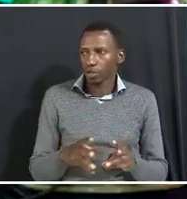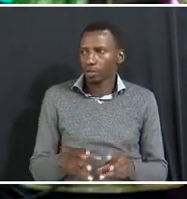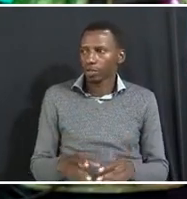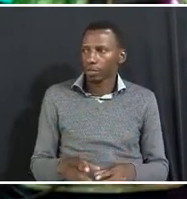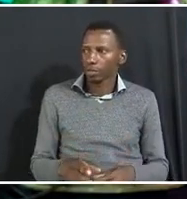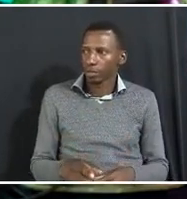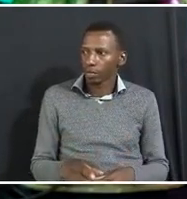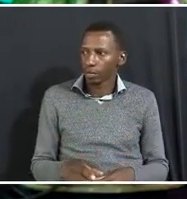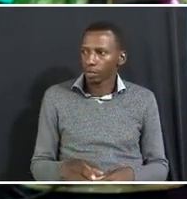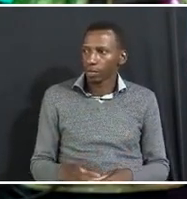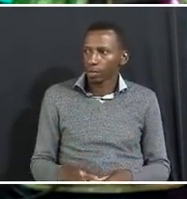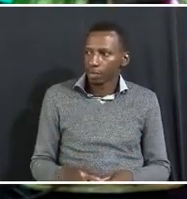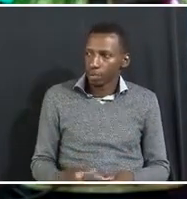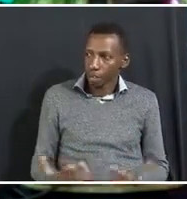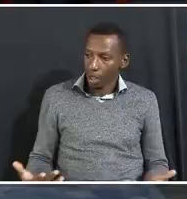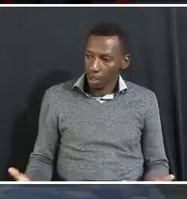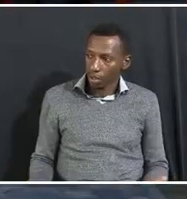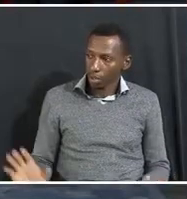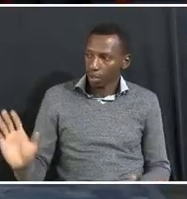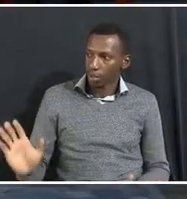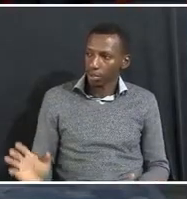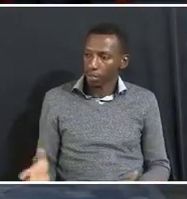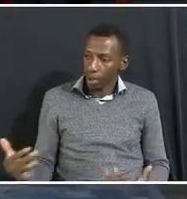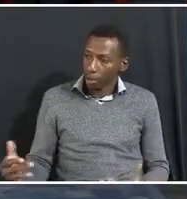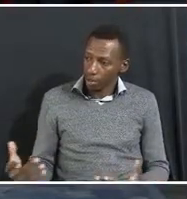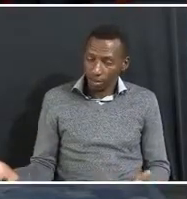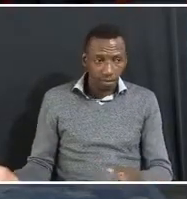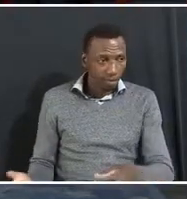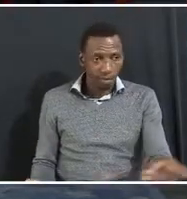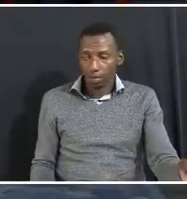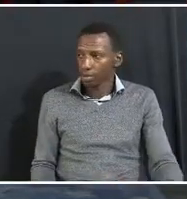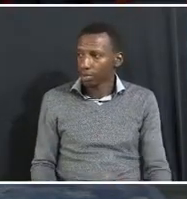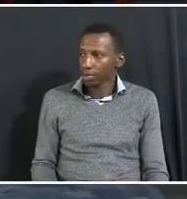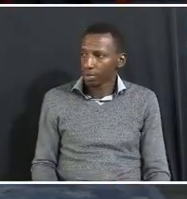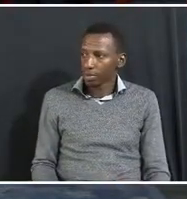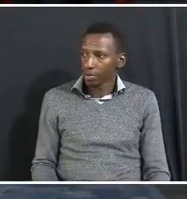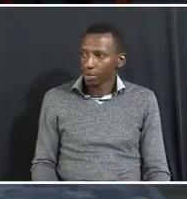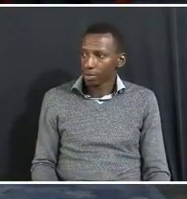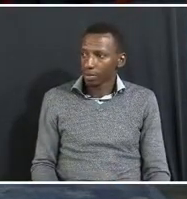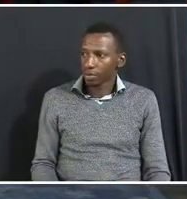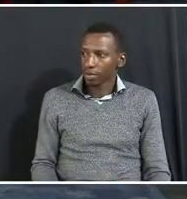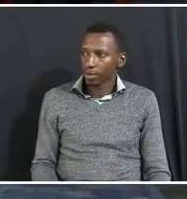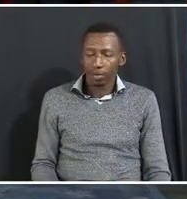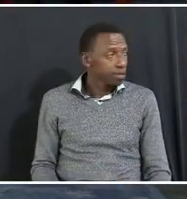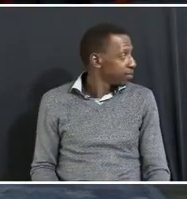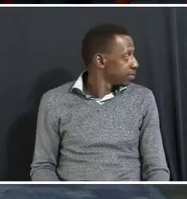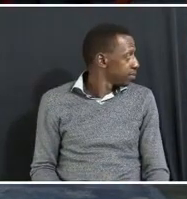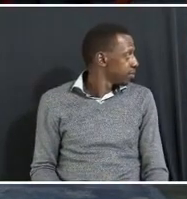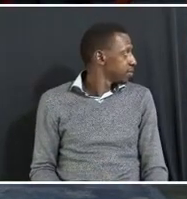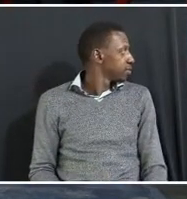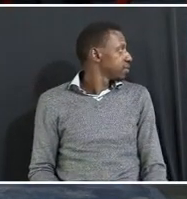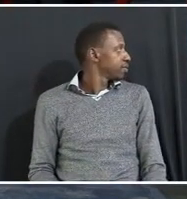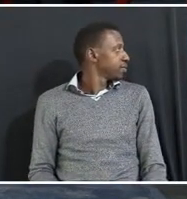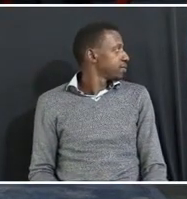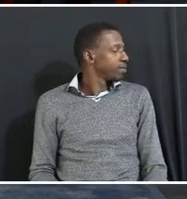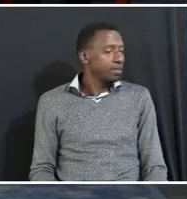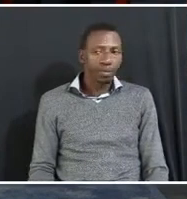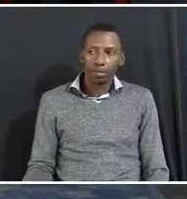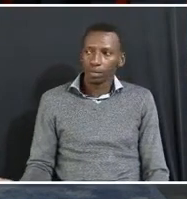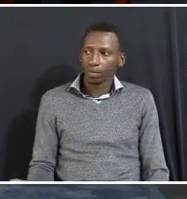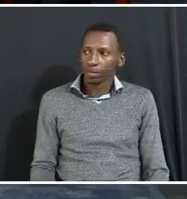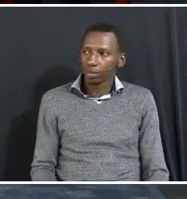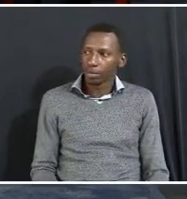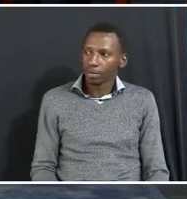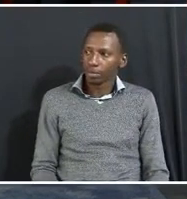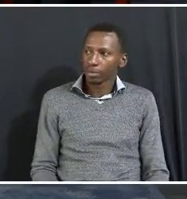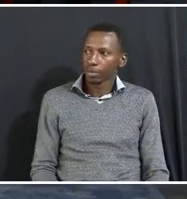we do. Thank you. Amen. Thank you so much. Elder Munga, if I was to